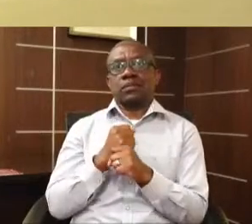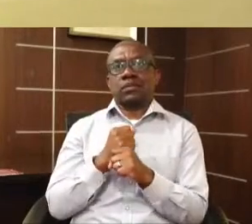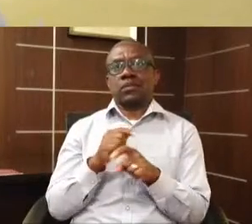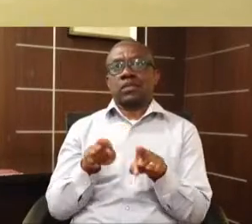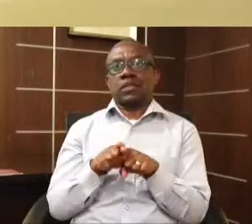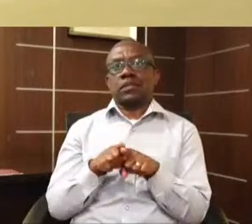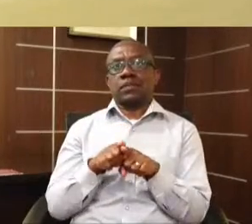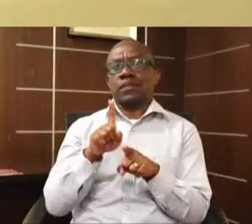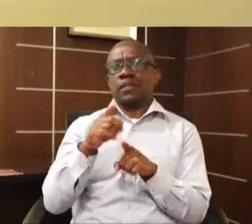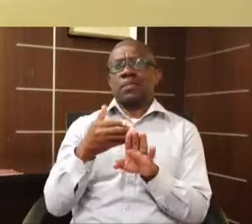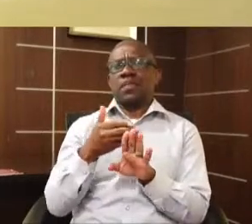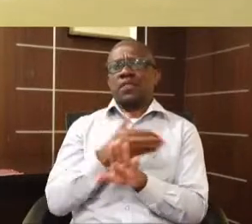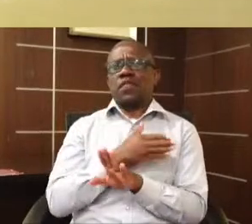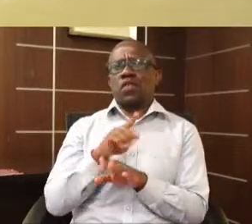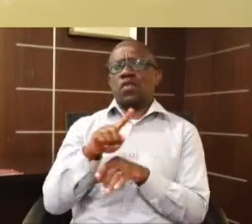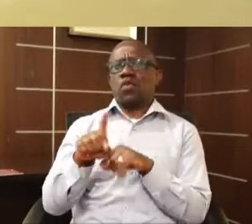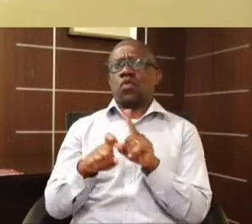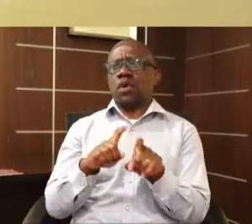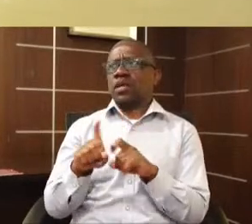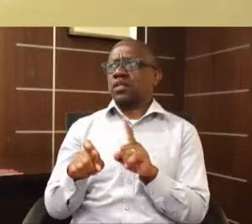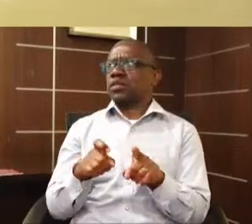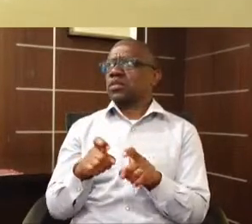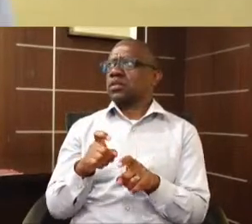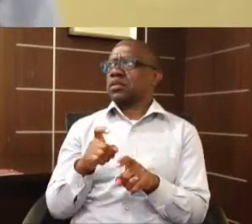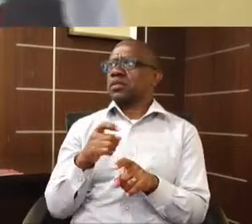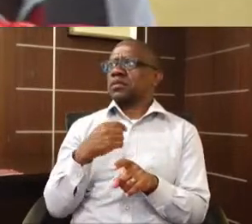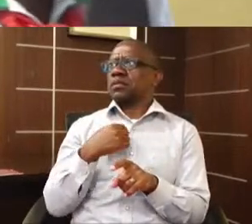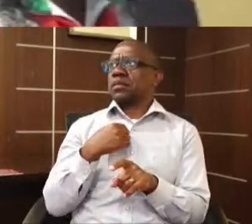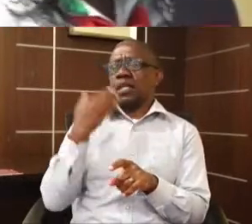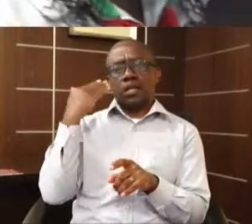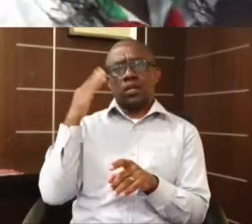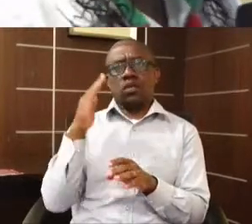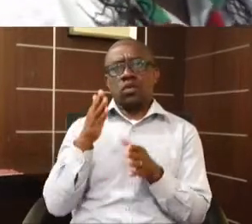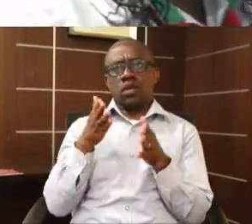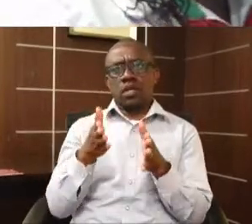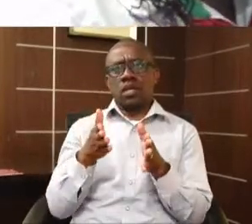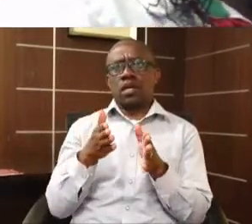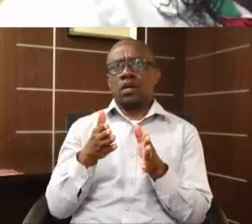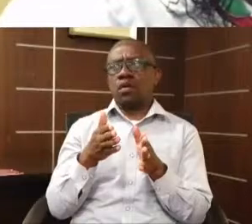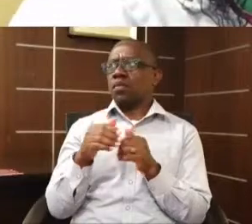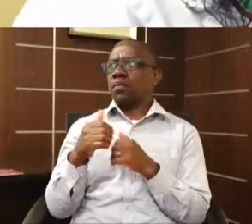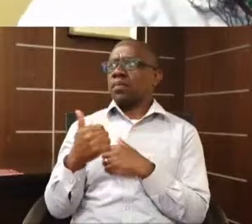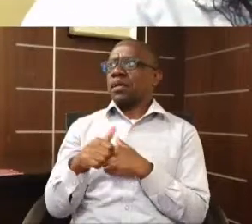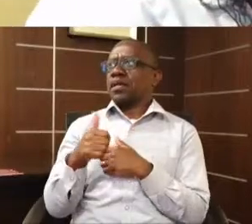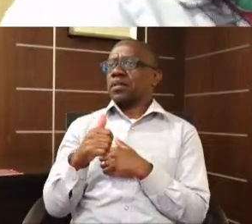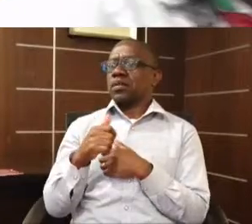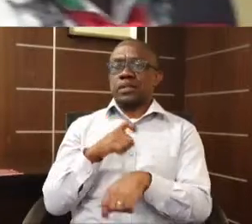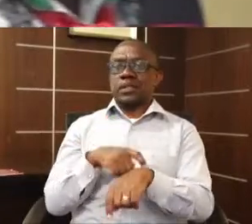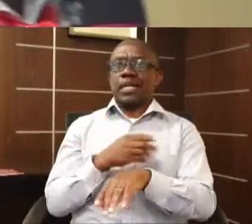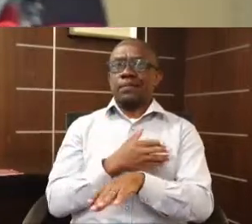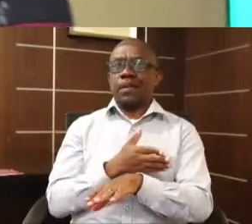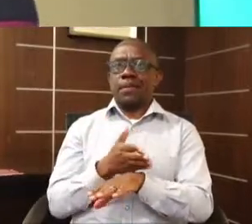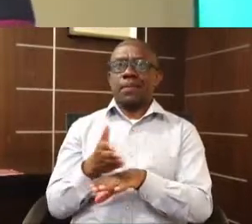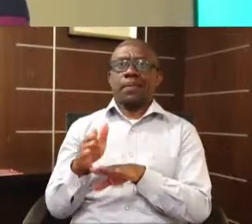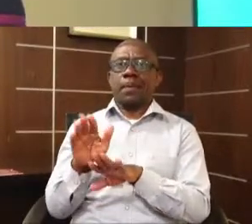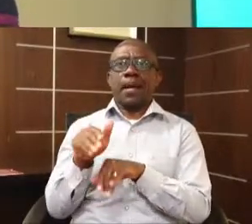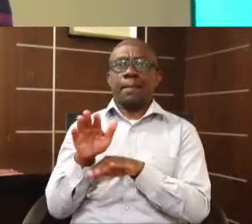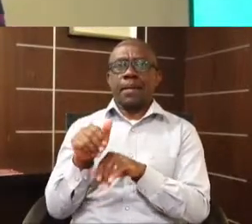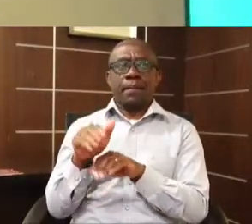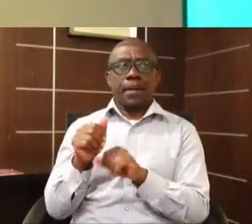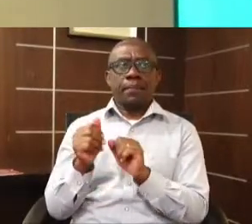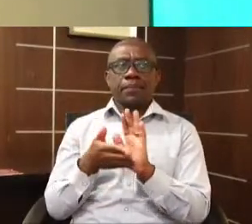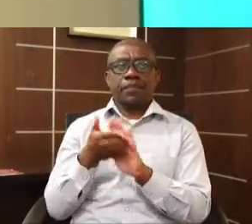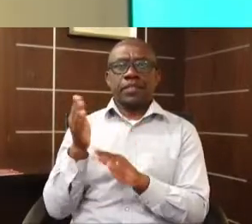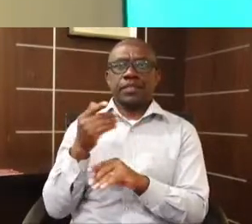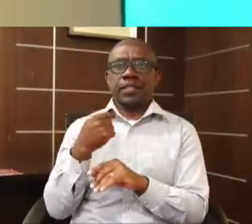Apparently, just before we do Q&A, I don't think we shall do it before, because I can see time is really catching up on us, and